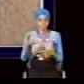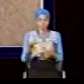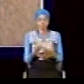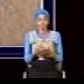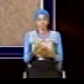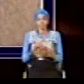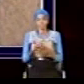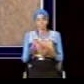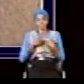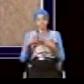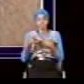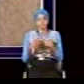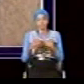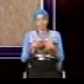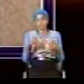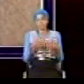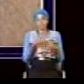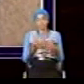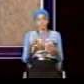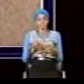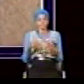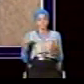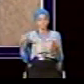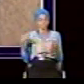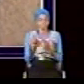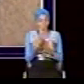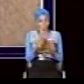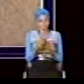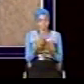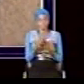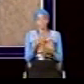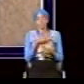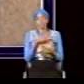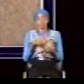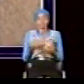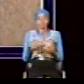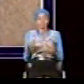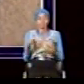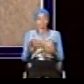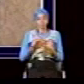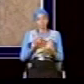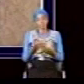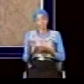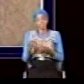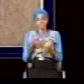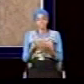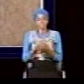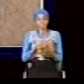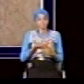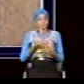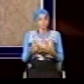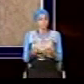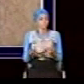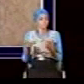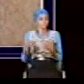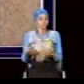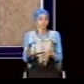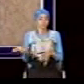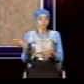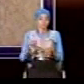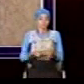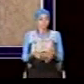came, if I sit down, sometimes I will just go flat like this on top of chair, or I will use hand to shock